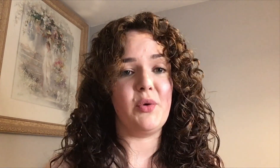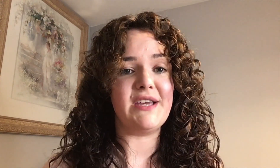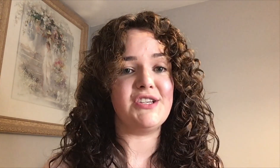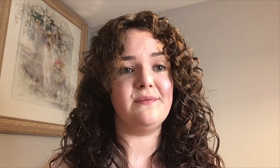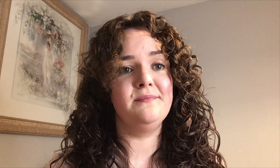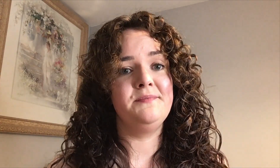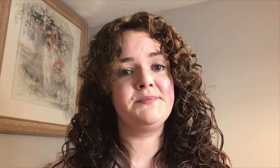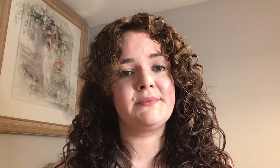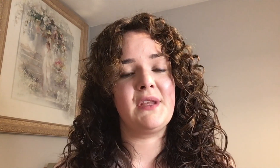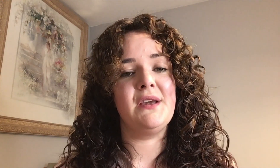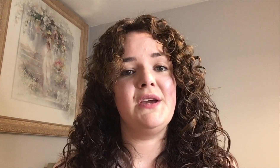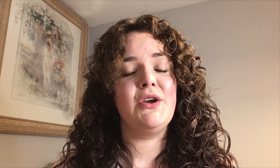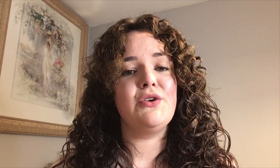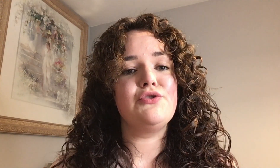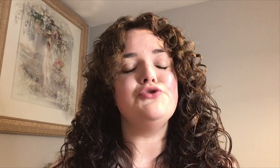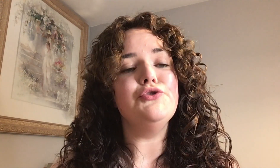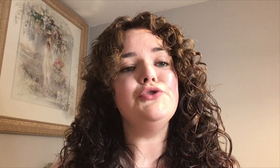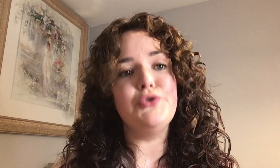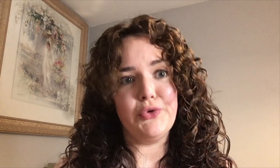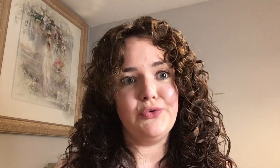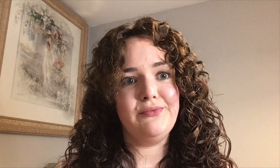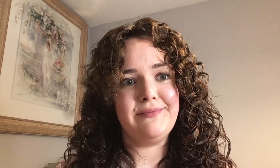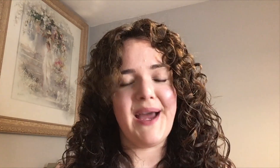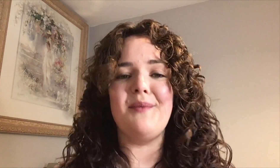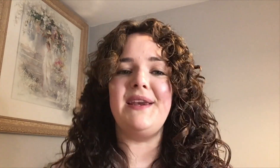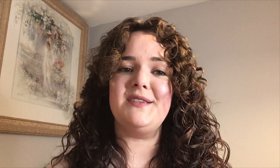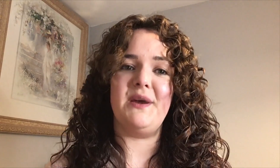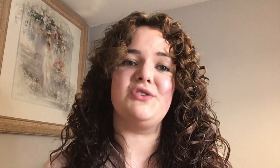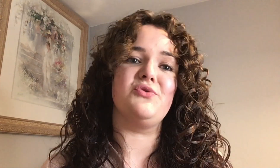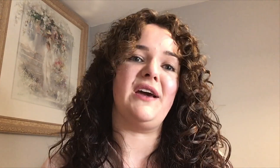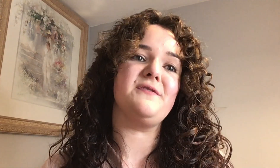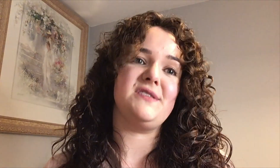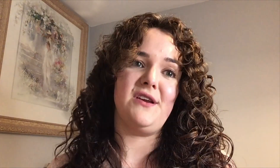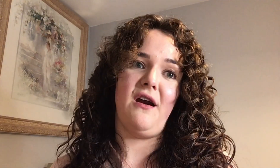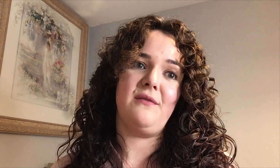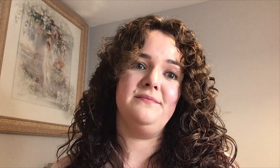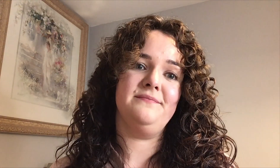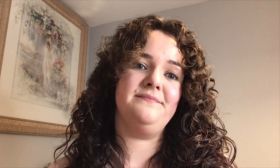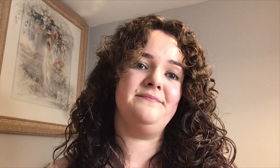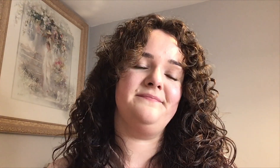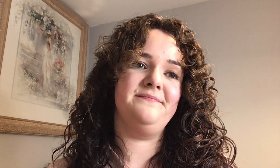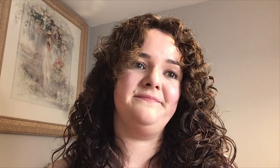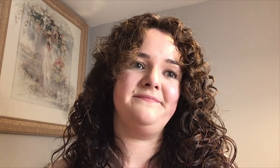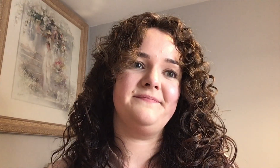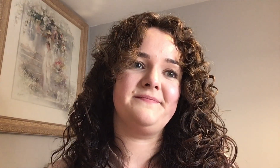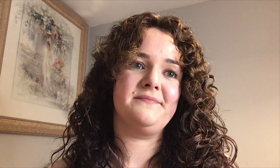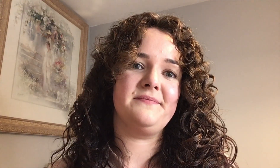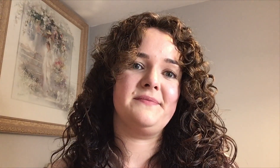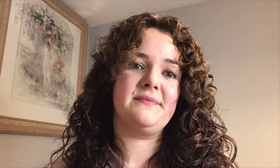Now I have a question. Do you know how many spiritual gifts there are?